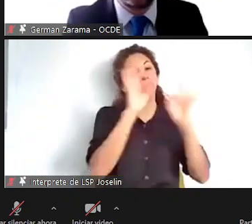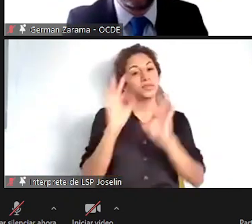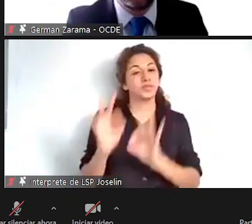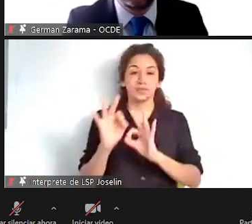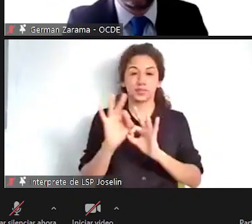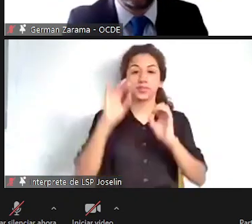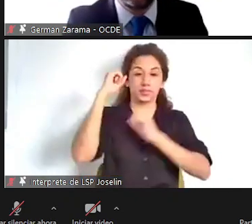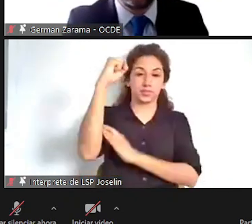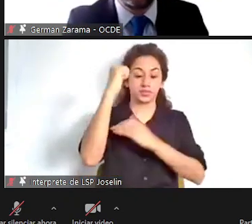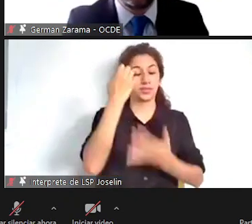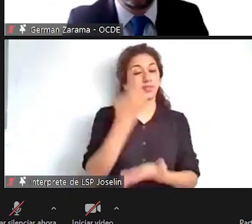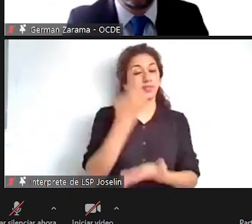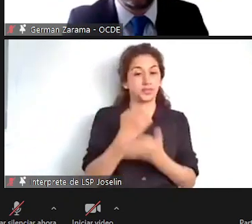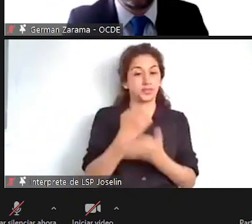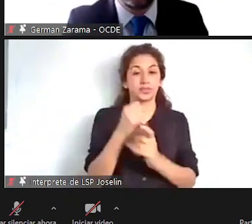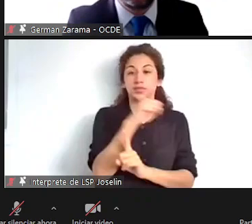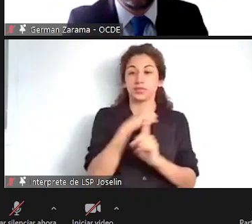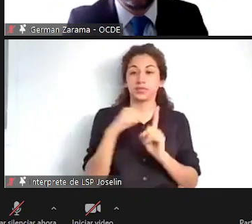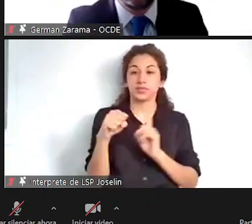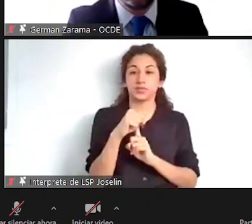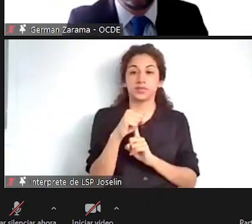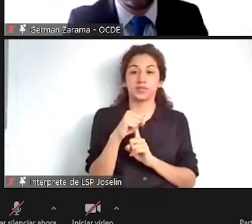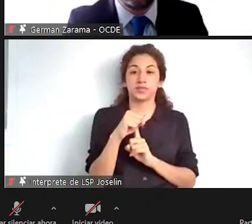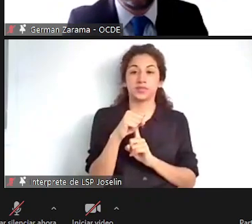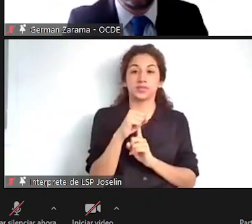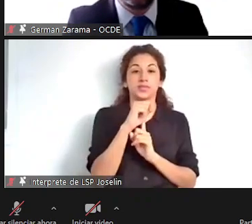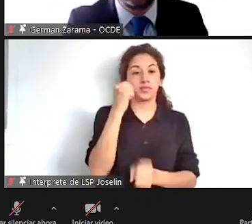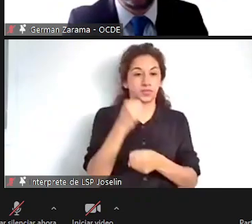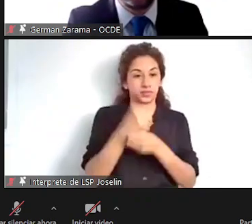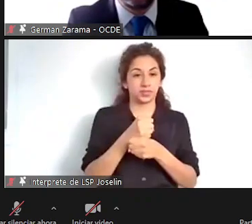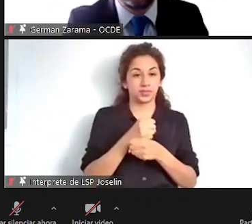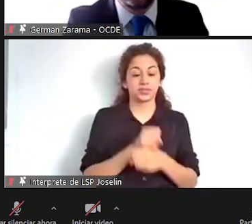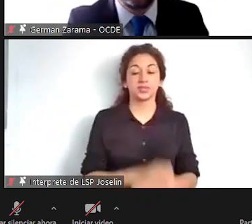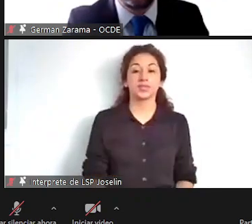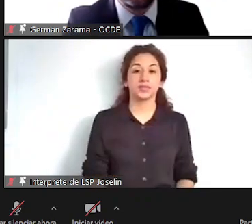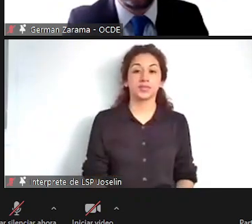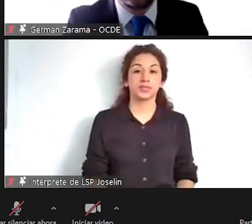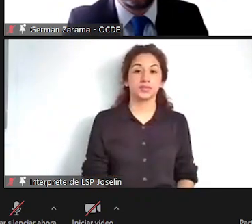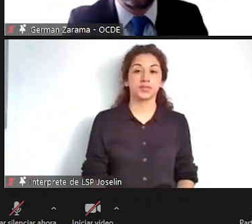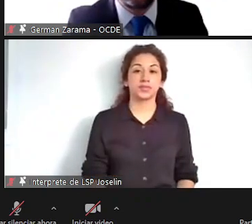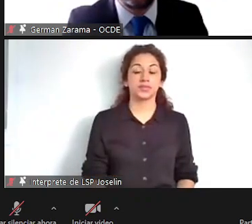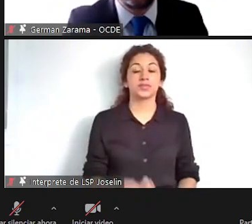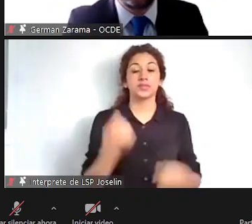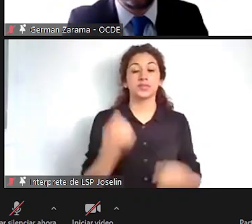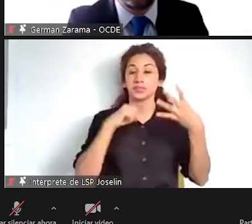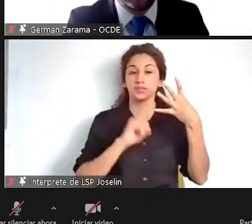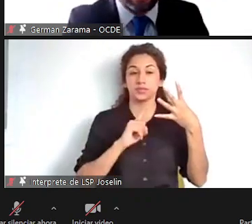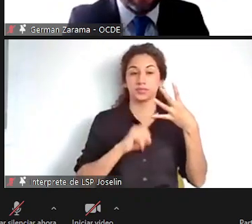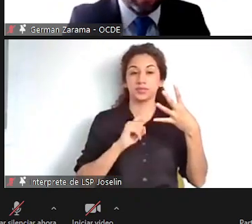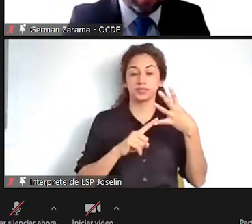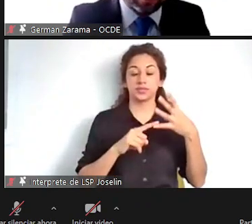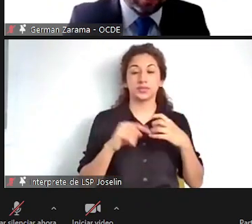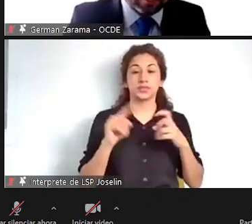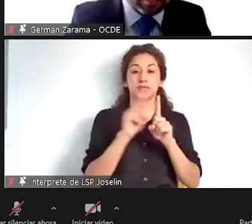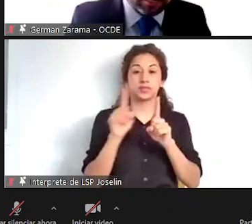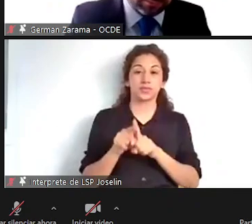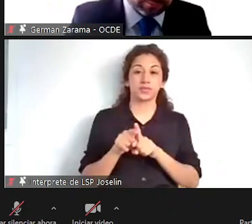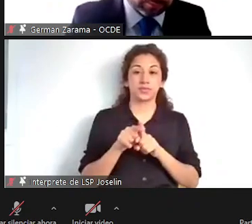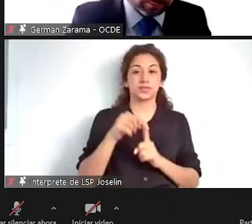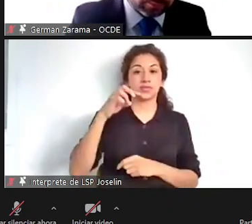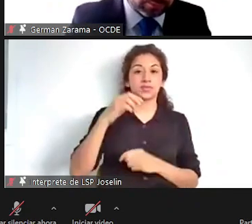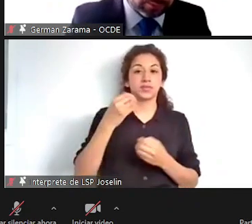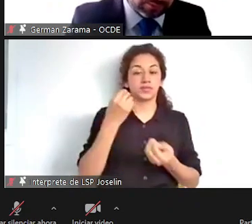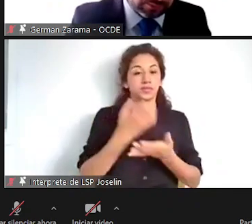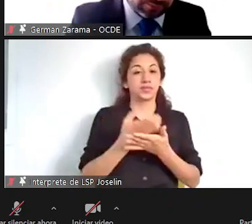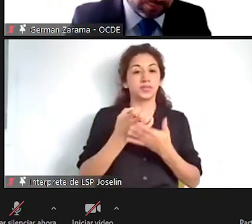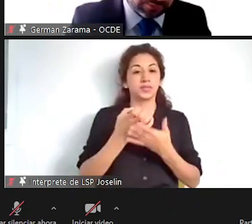and also economic social and labor rights the fourth center would be the